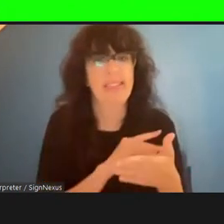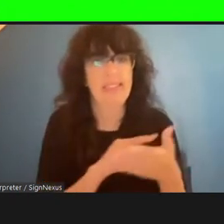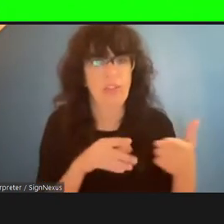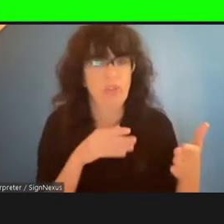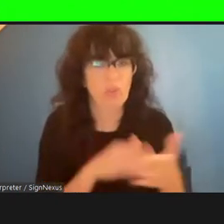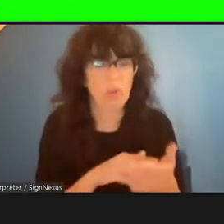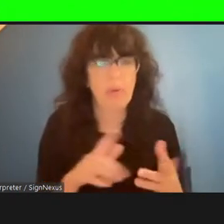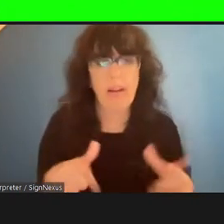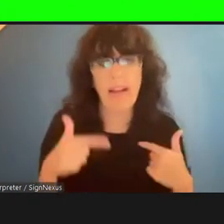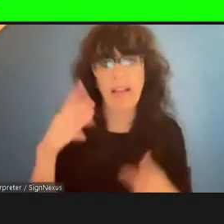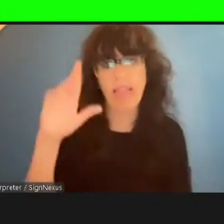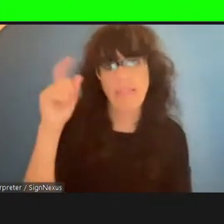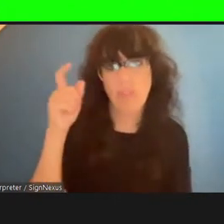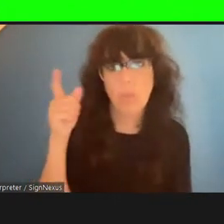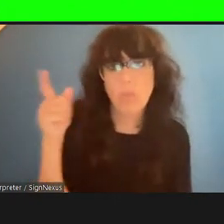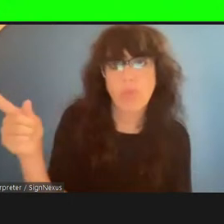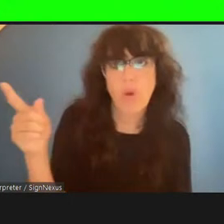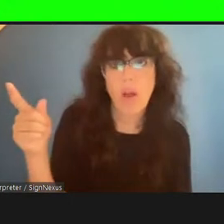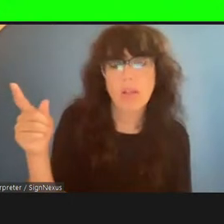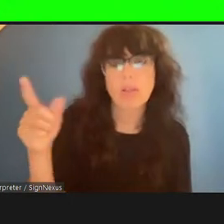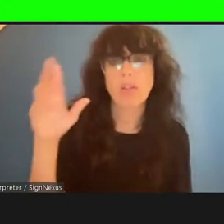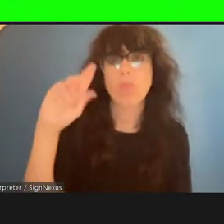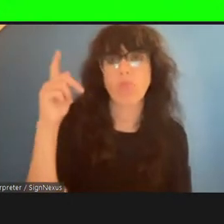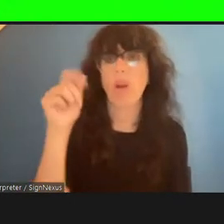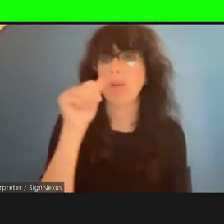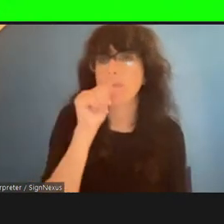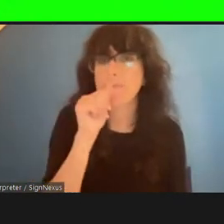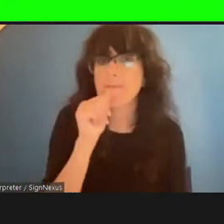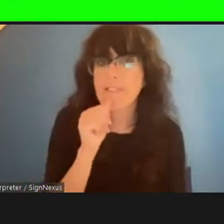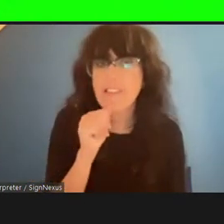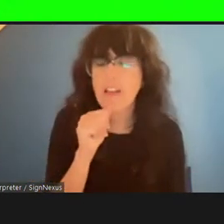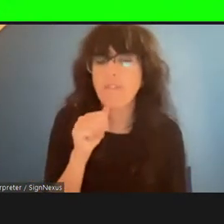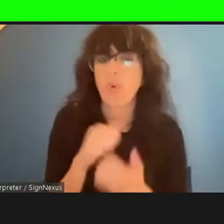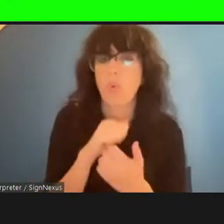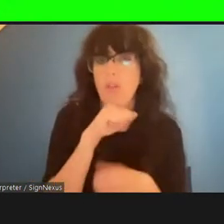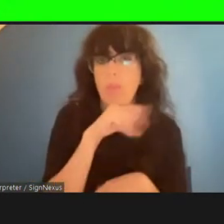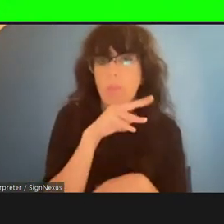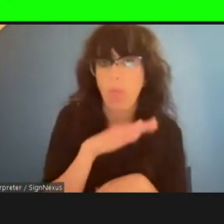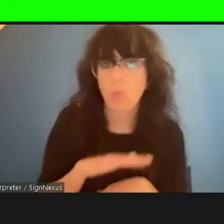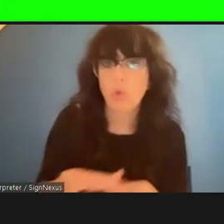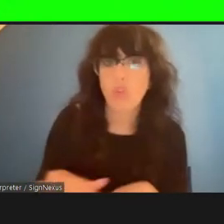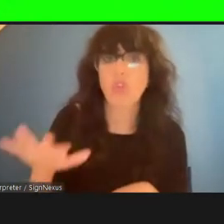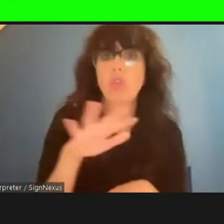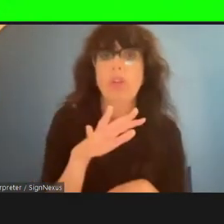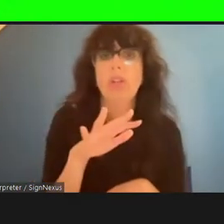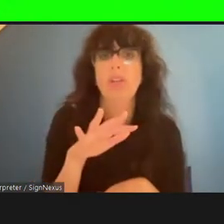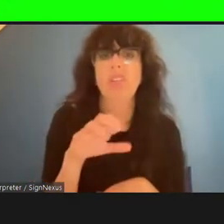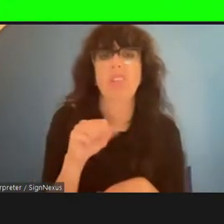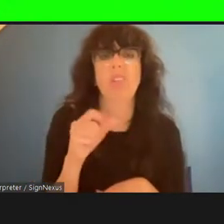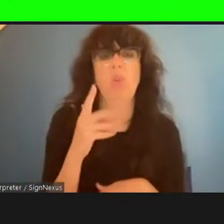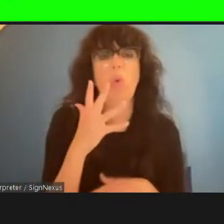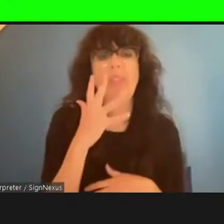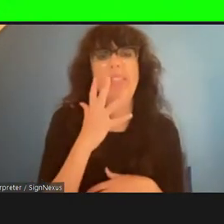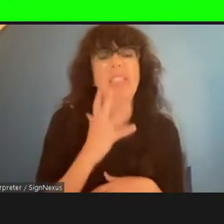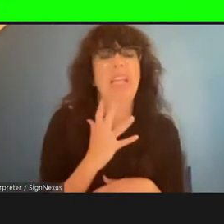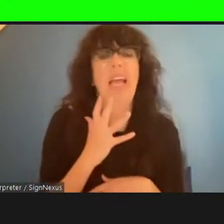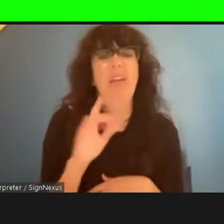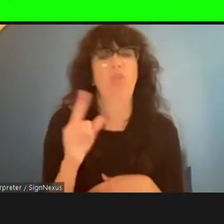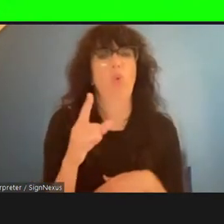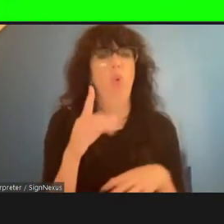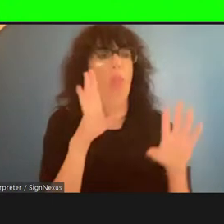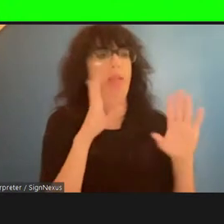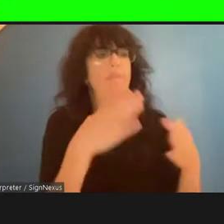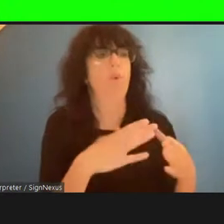to have x amount branches are already suffering with pollution so you're going to have x amount of pollution it's just sad the fact that though you focus on central